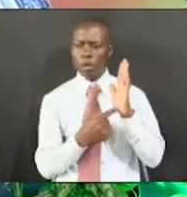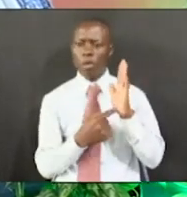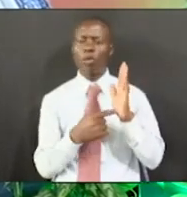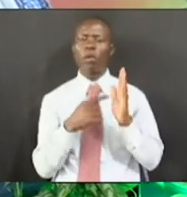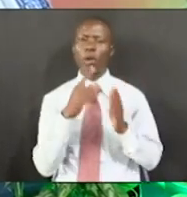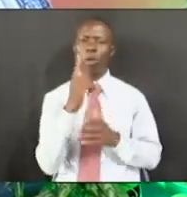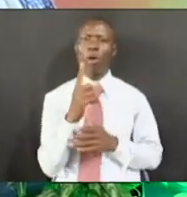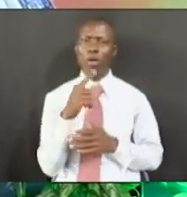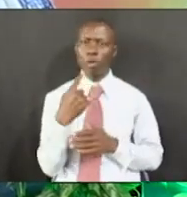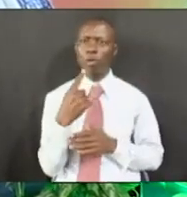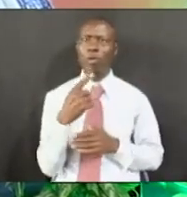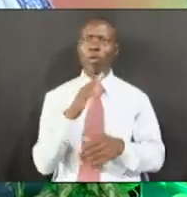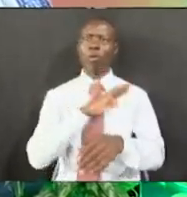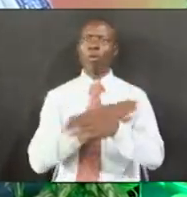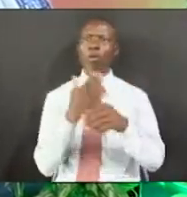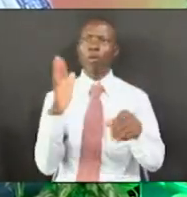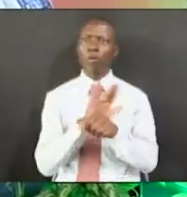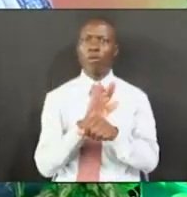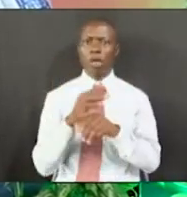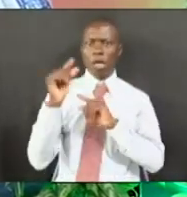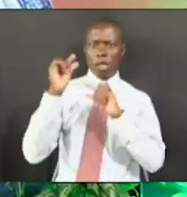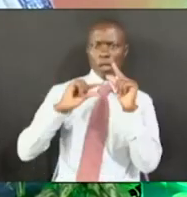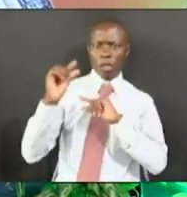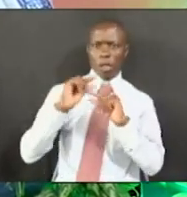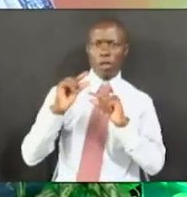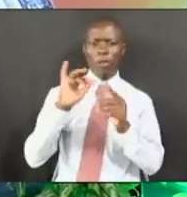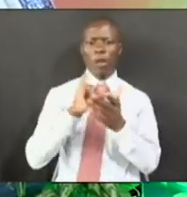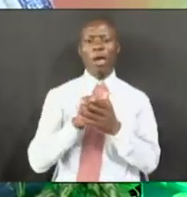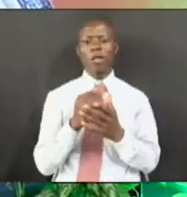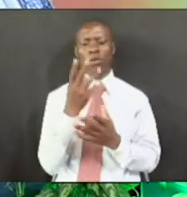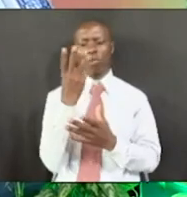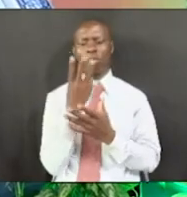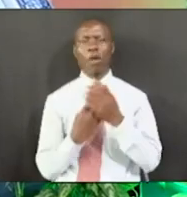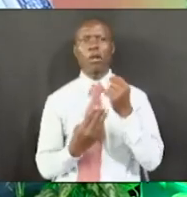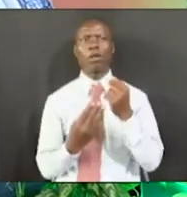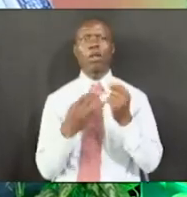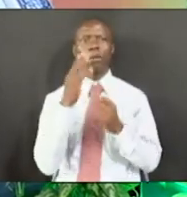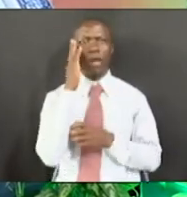A generation of lazy, do-nothing men.